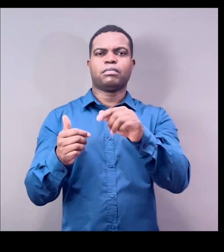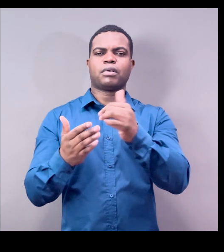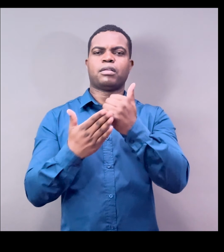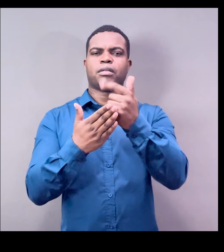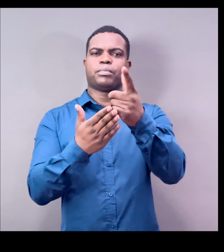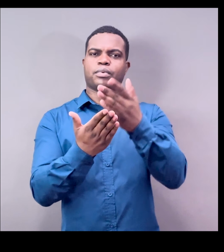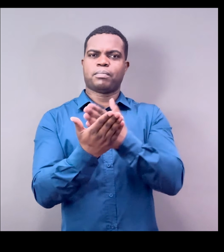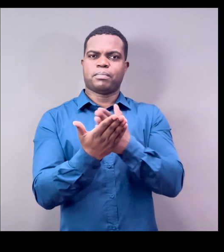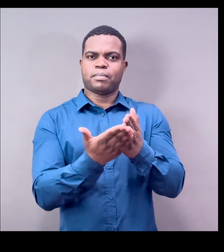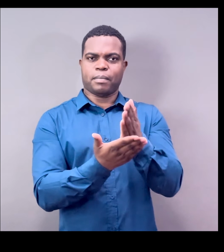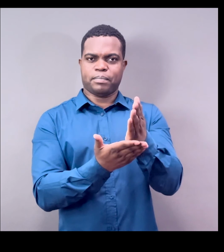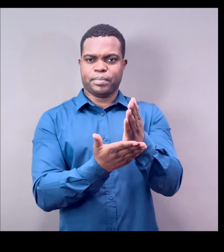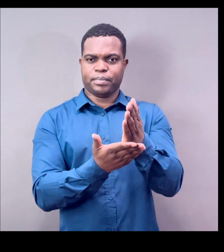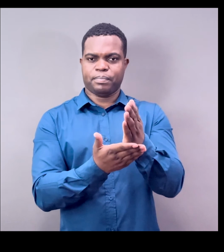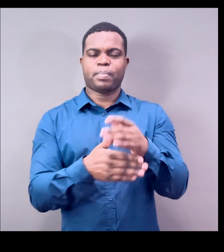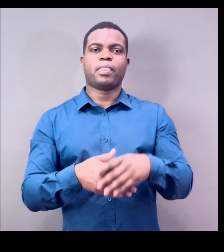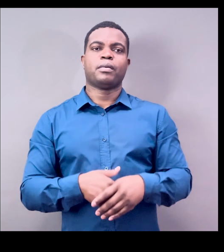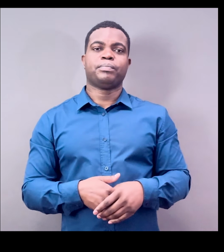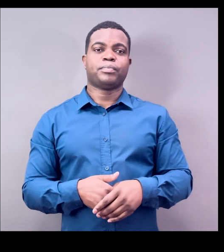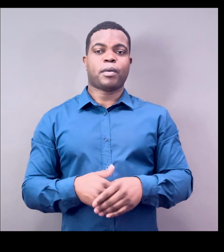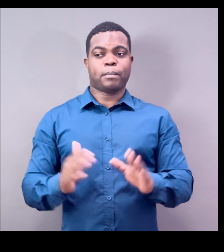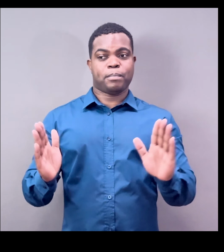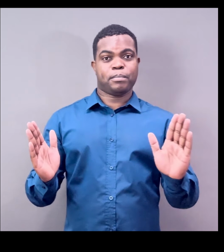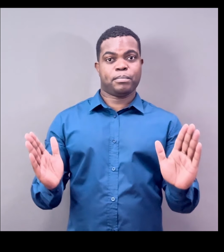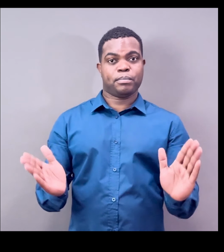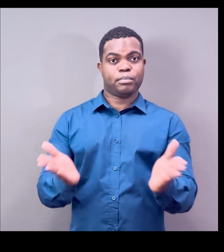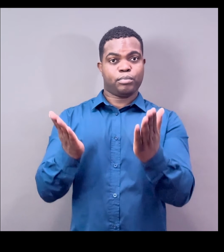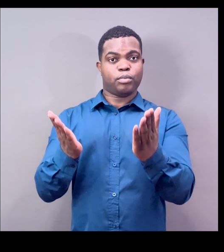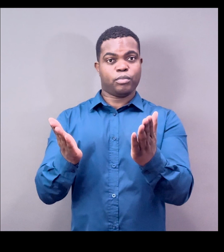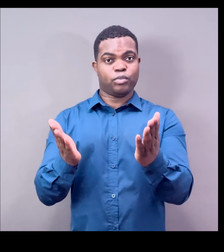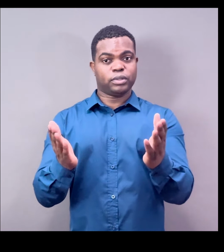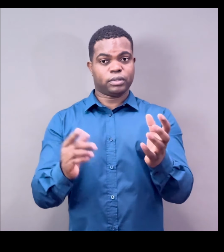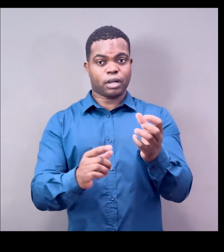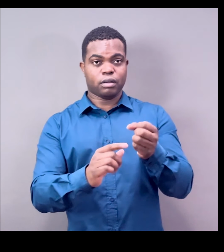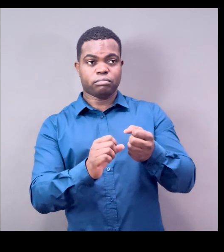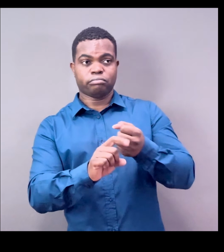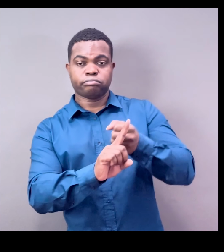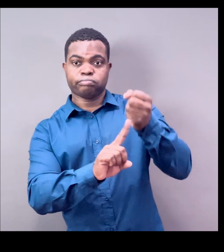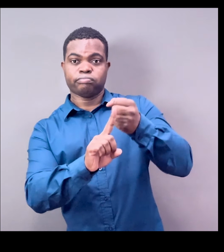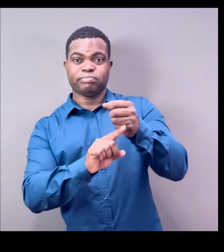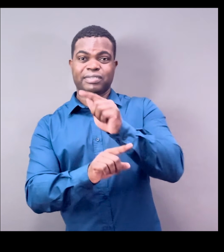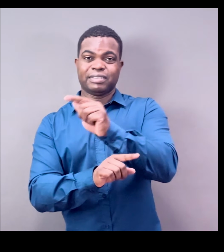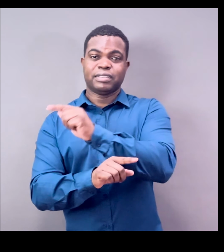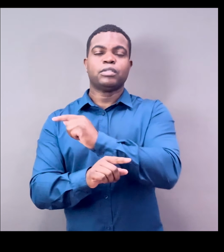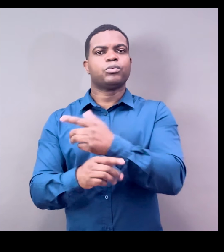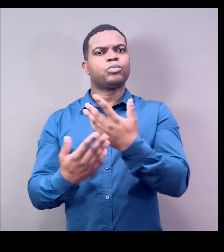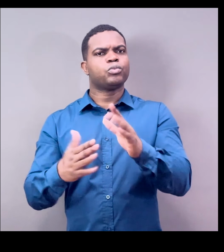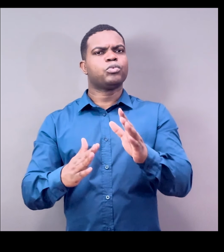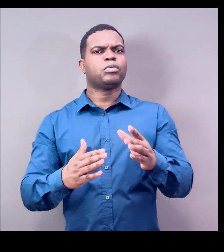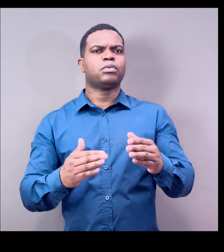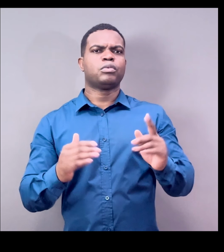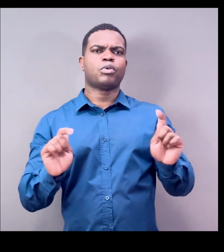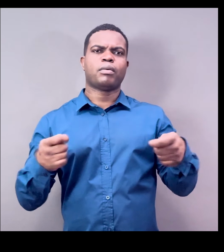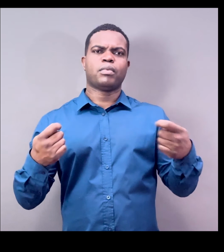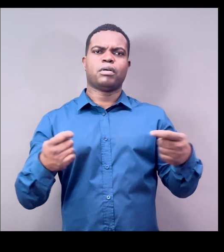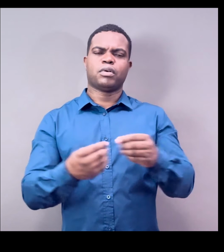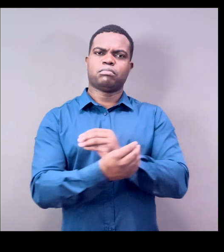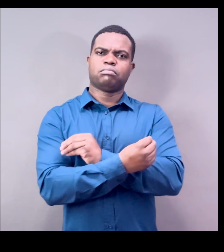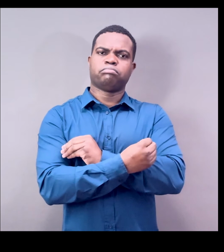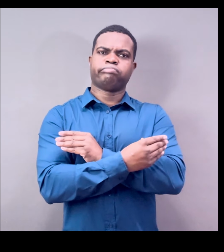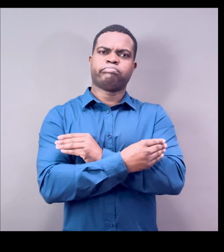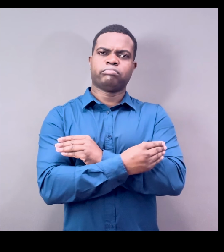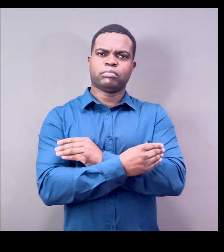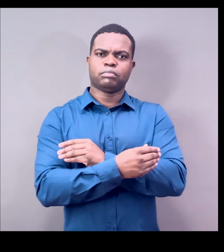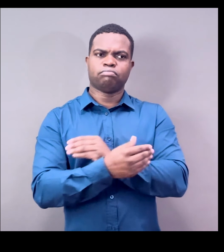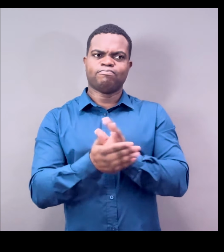mentioned earlier. The promoters are people that have high power and high interest, and these people,